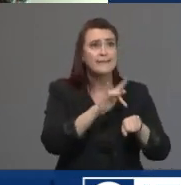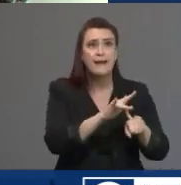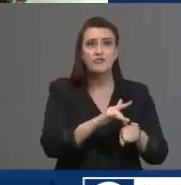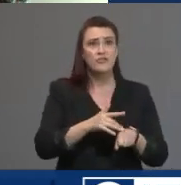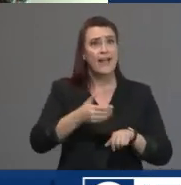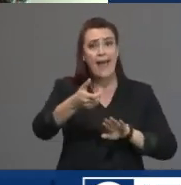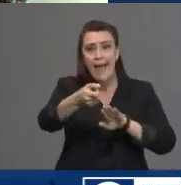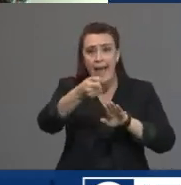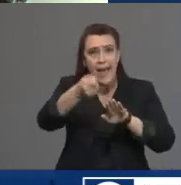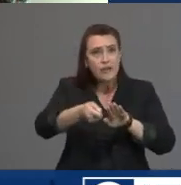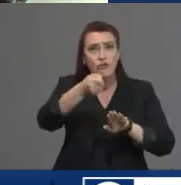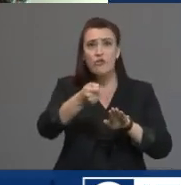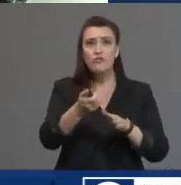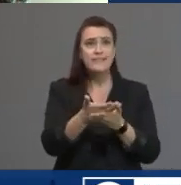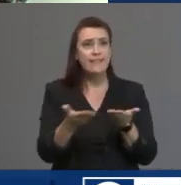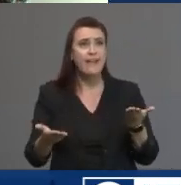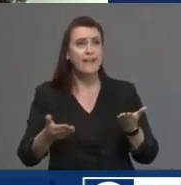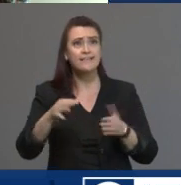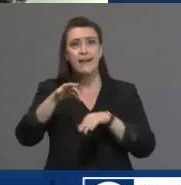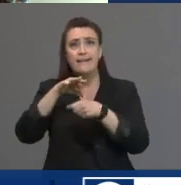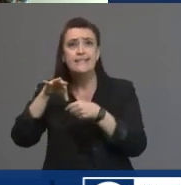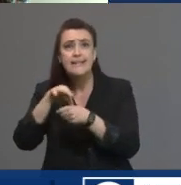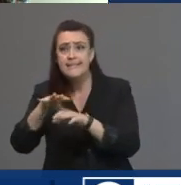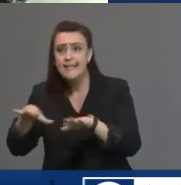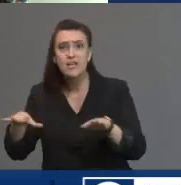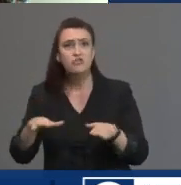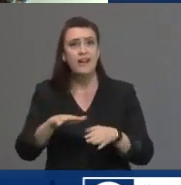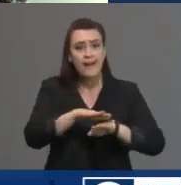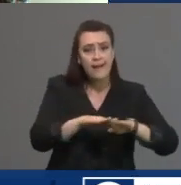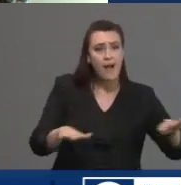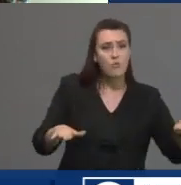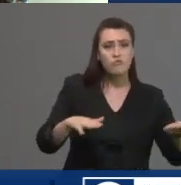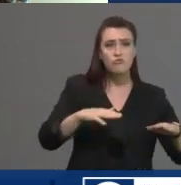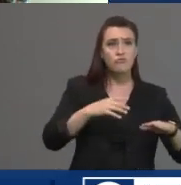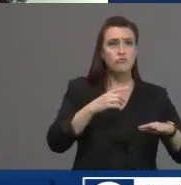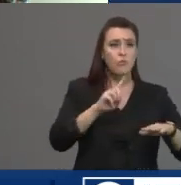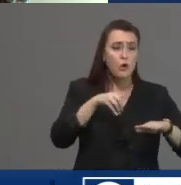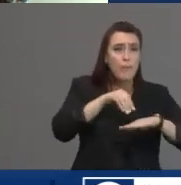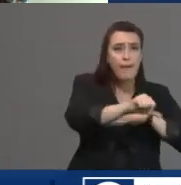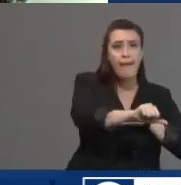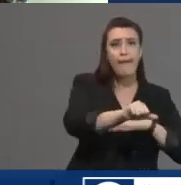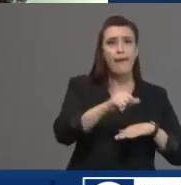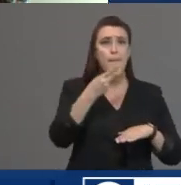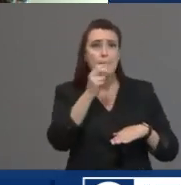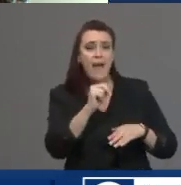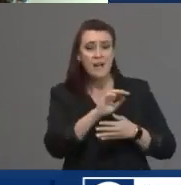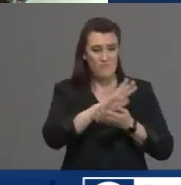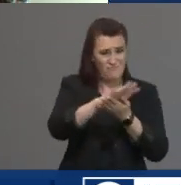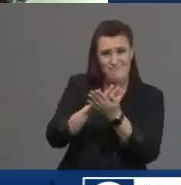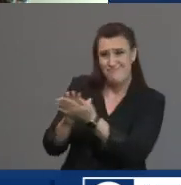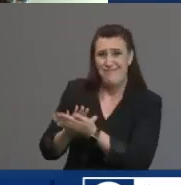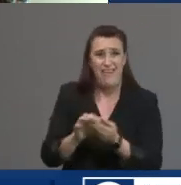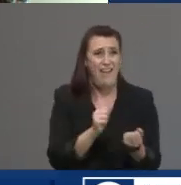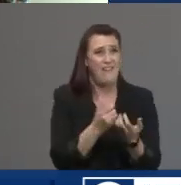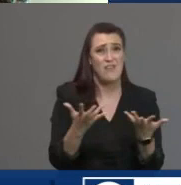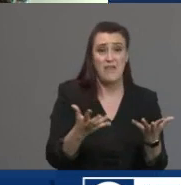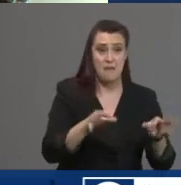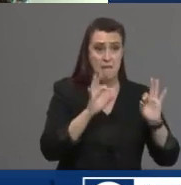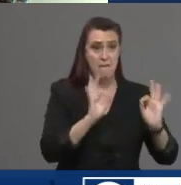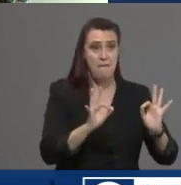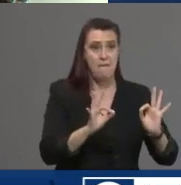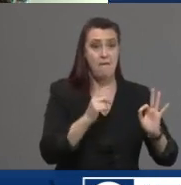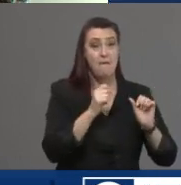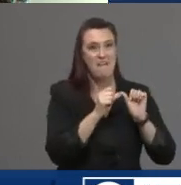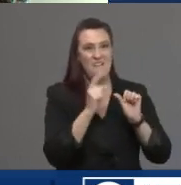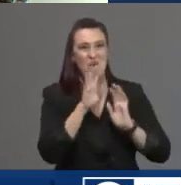our tea station, the countertops, pens, credit cards in between transactions, everything behind that the